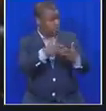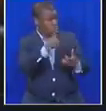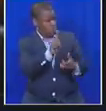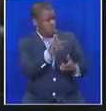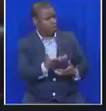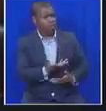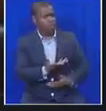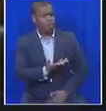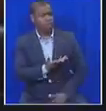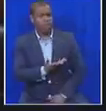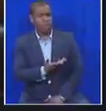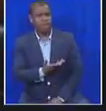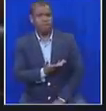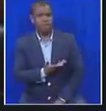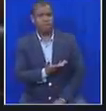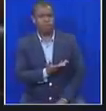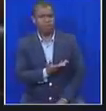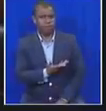You have no